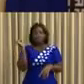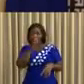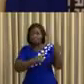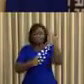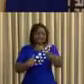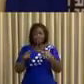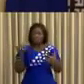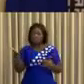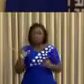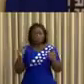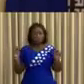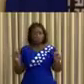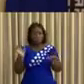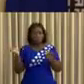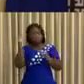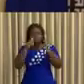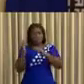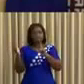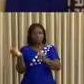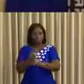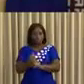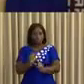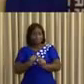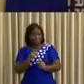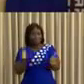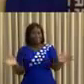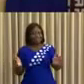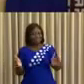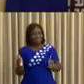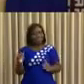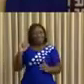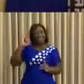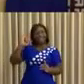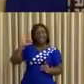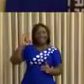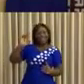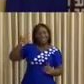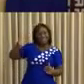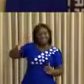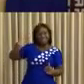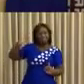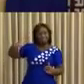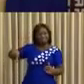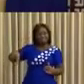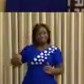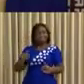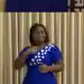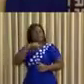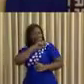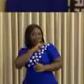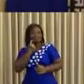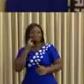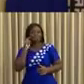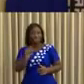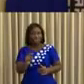I'm encouraged by the recent reassurance by the Inspector General of Police that police have been instructed to